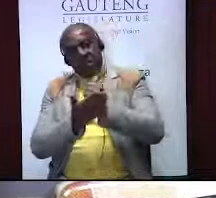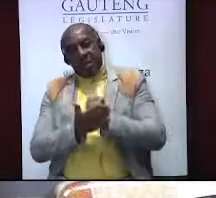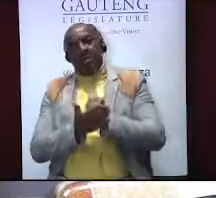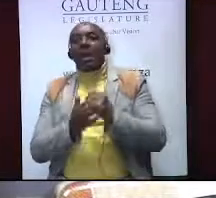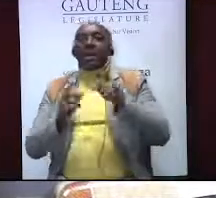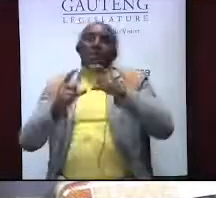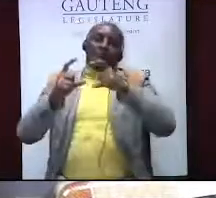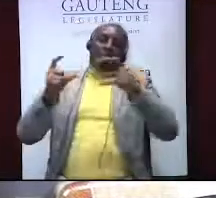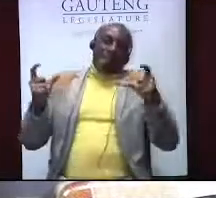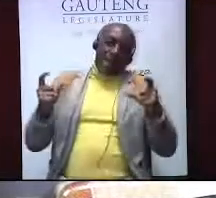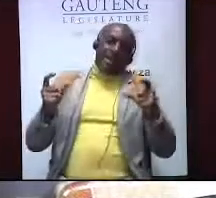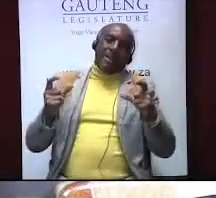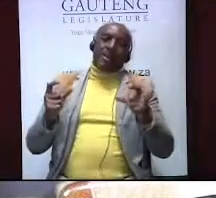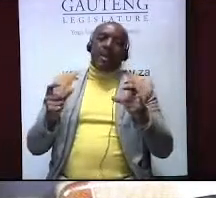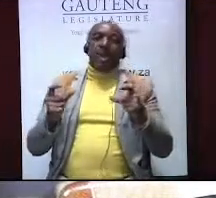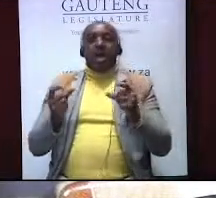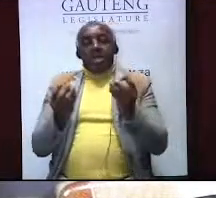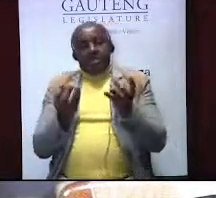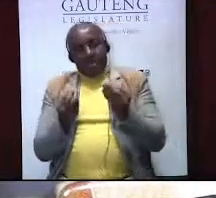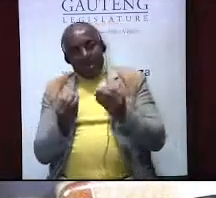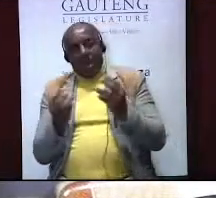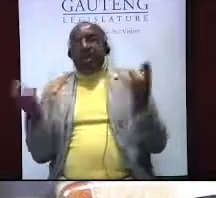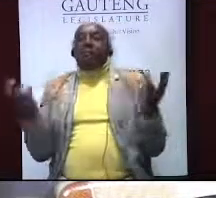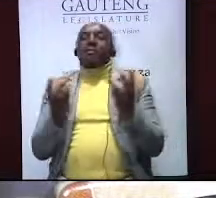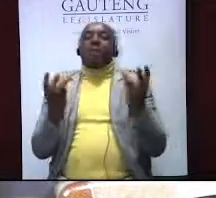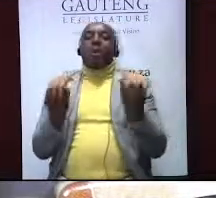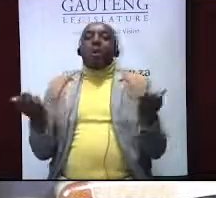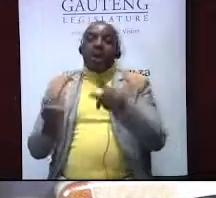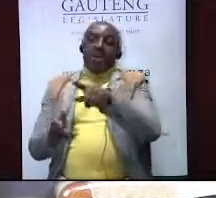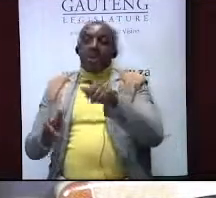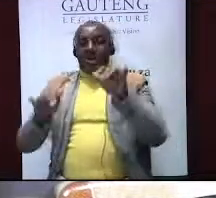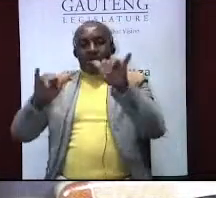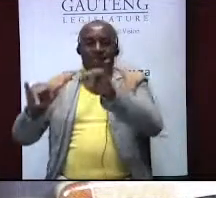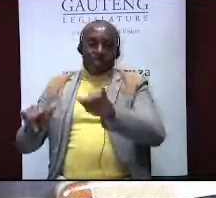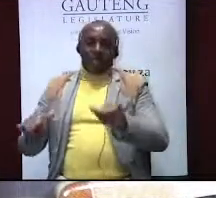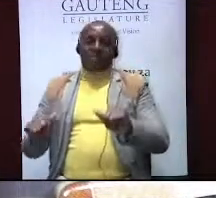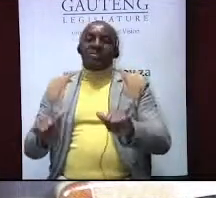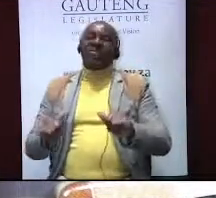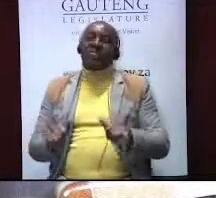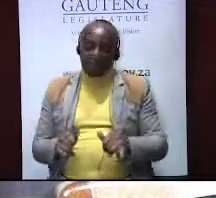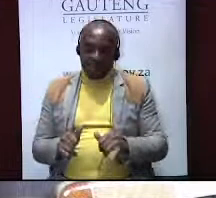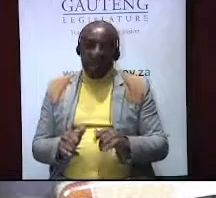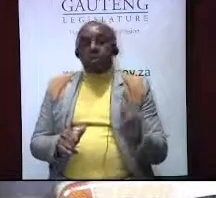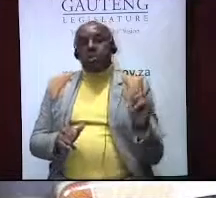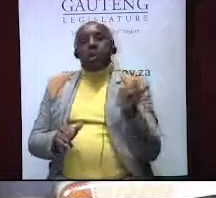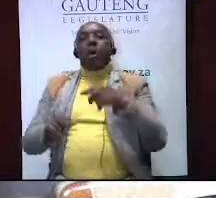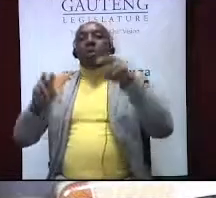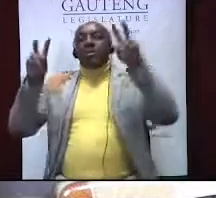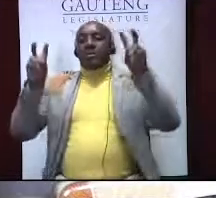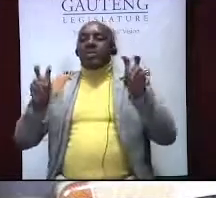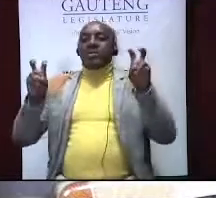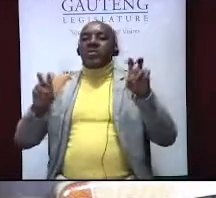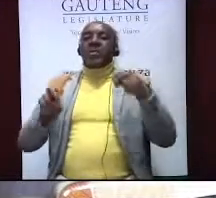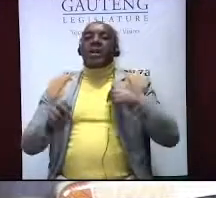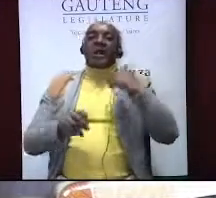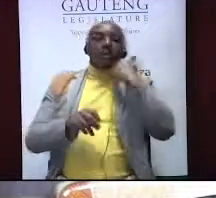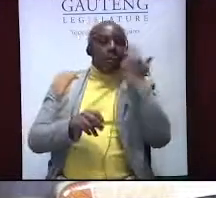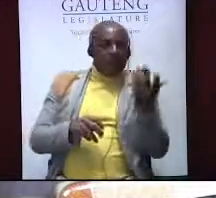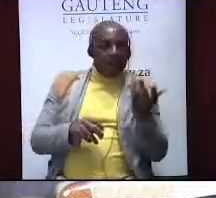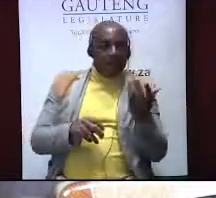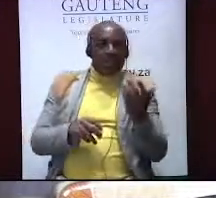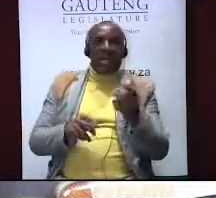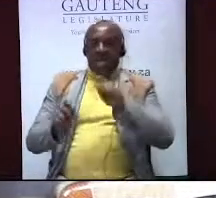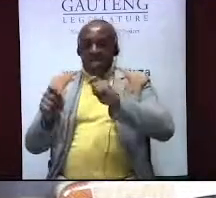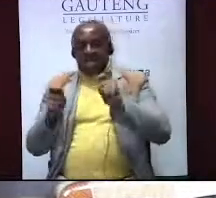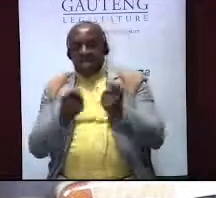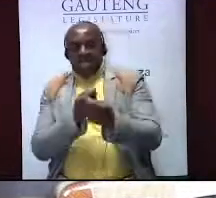majority of people within your space that you are living, so that there is an impact. All the issues that we want to, the